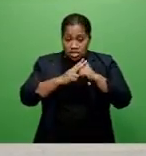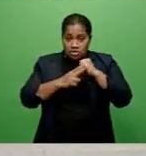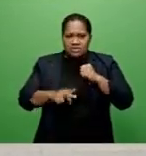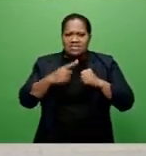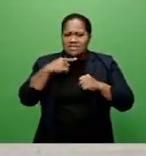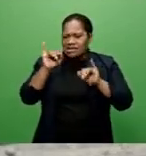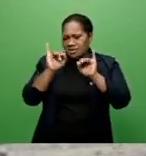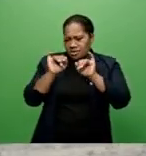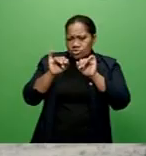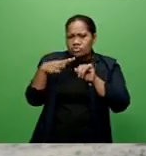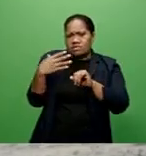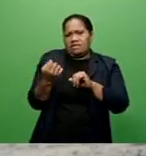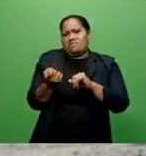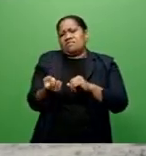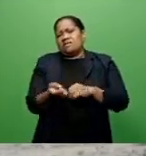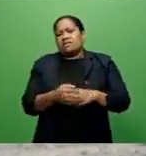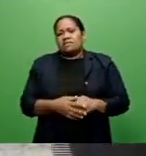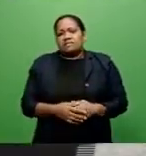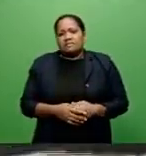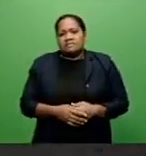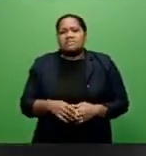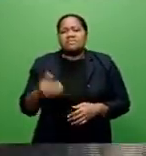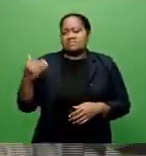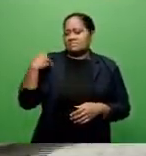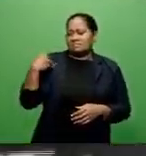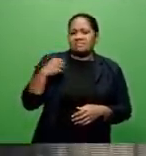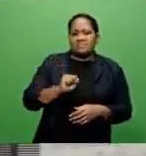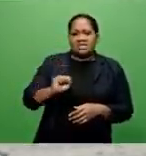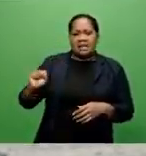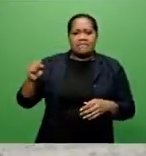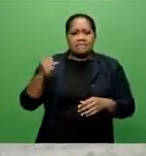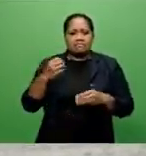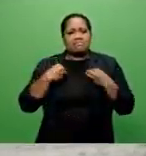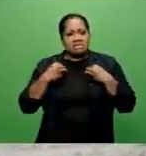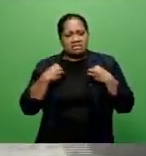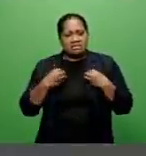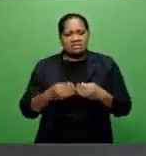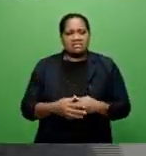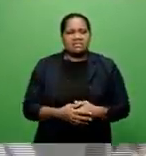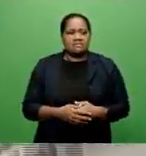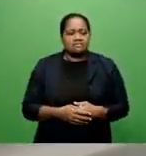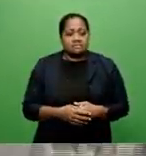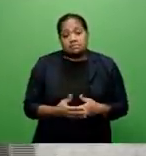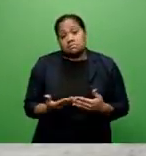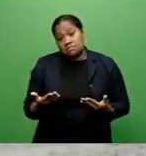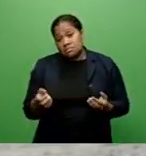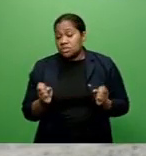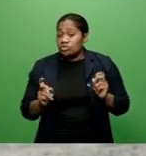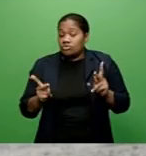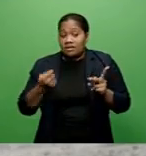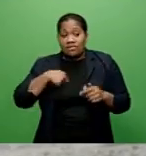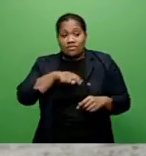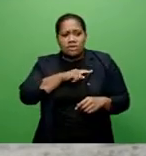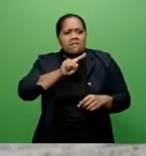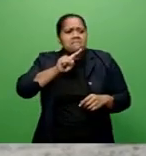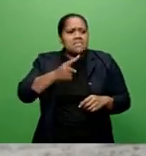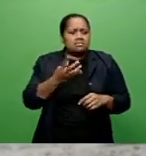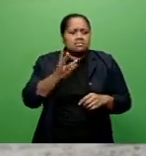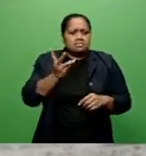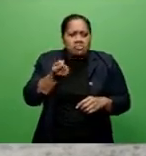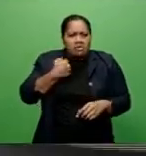for a non-busy day and has been affecting their business. It's okay for asking, but at the moment,